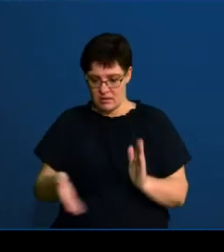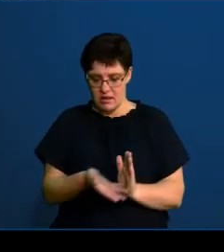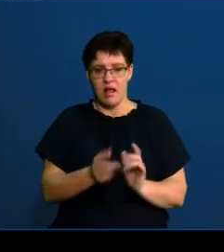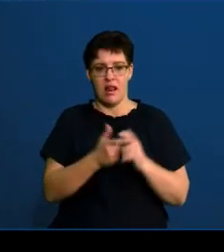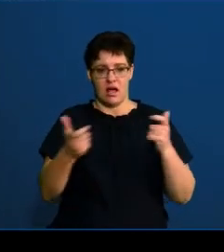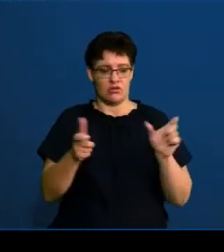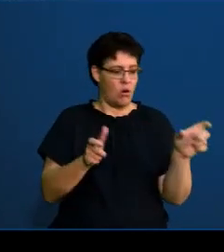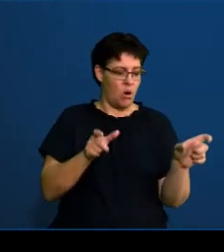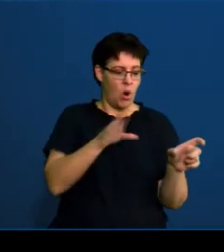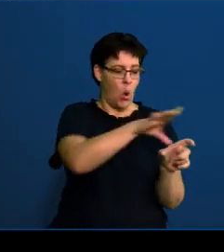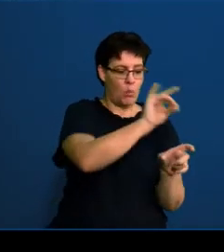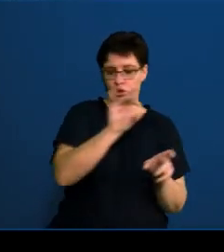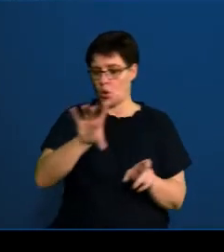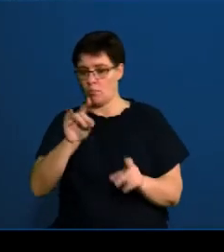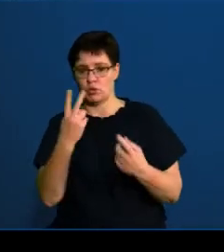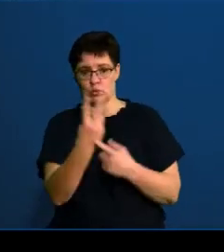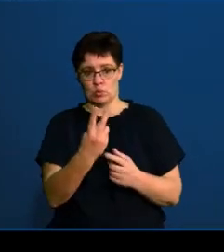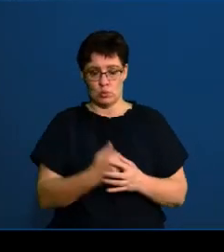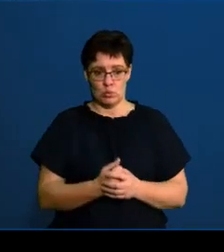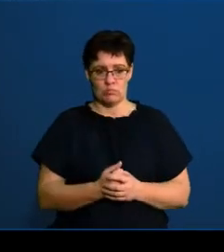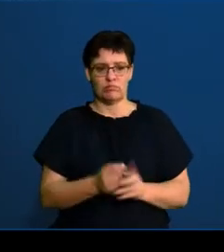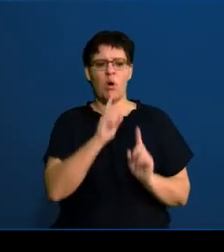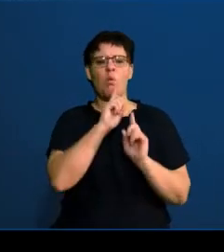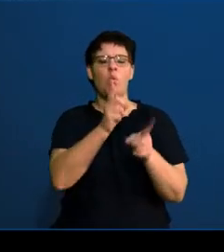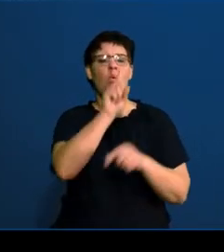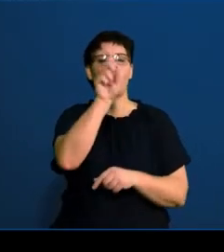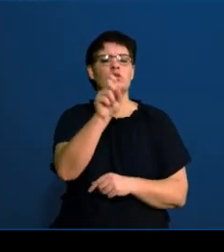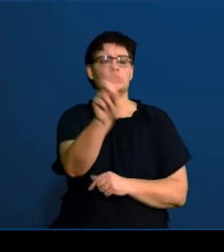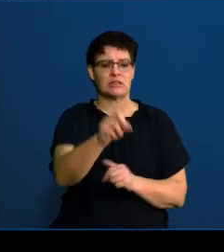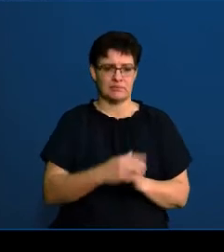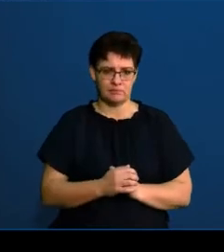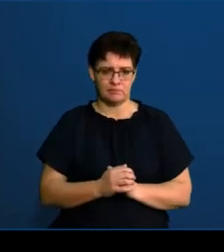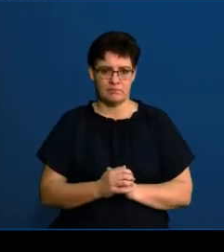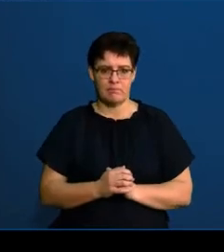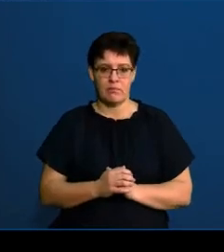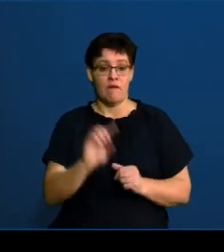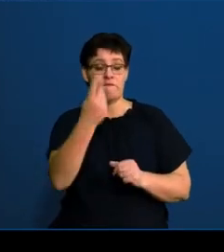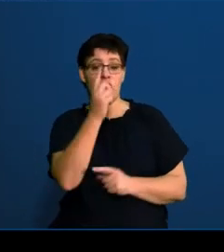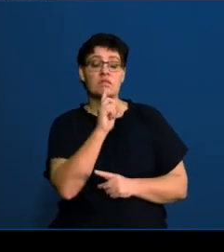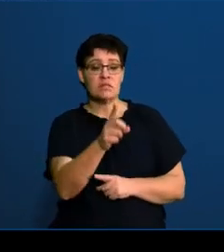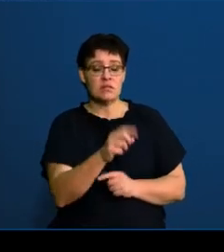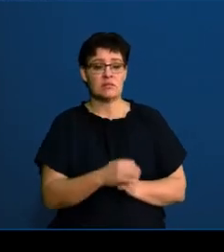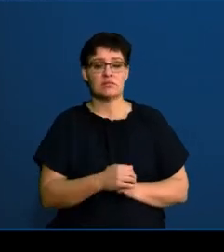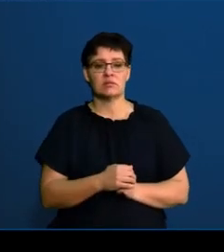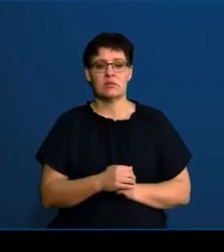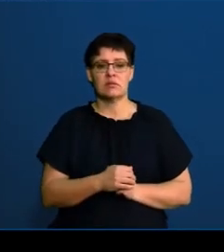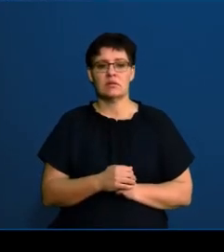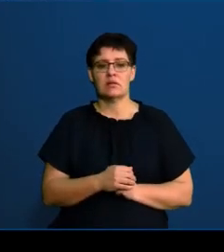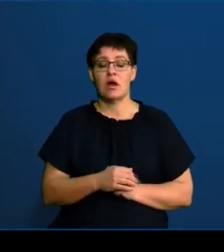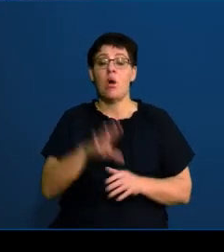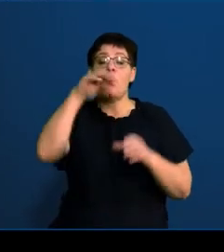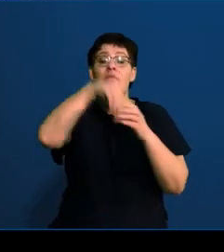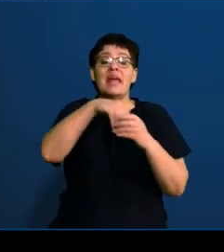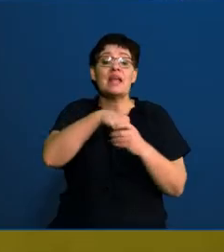2 options of what he's given. Let's go see what the questions were about. The first question said, determine in